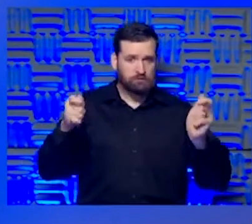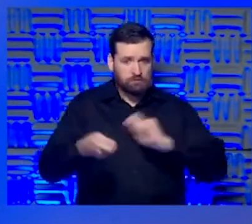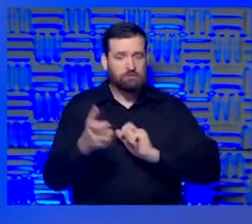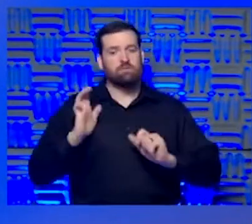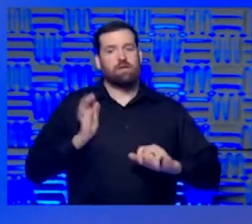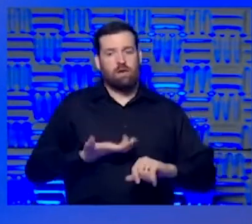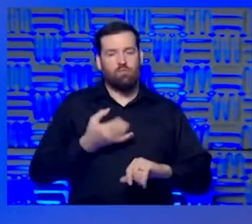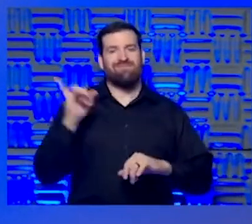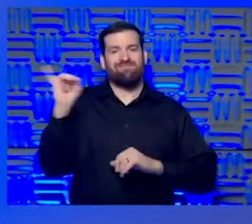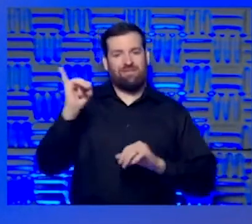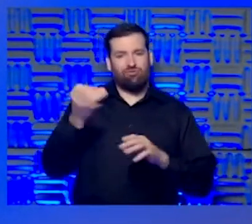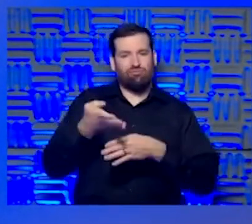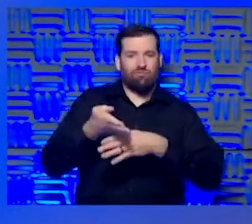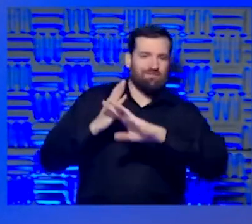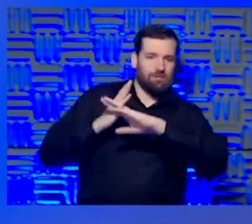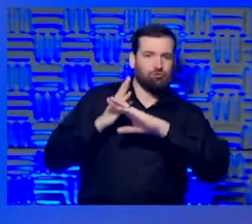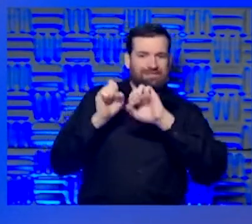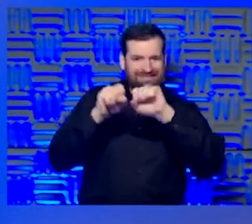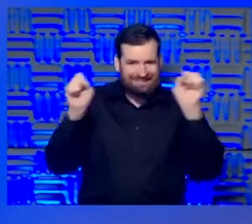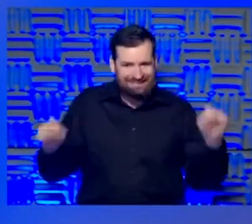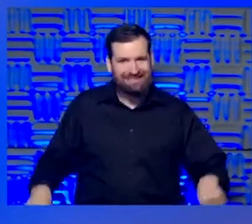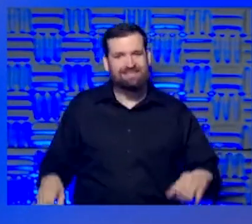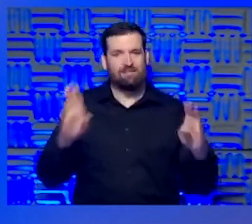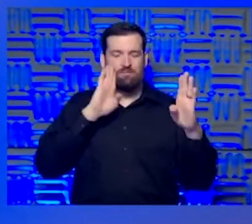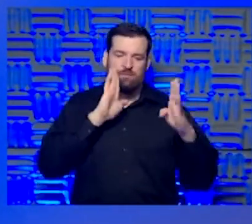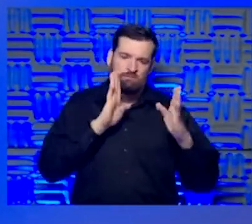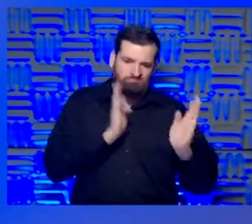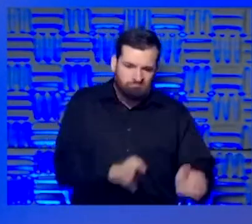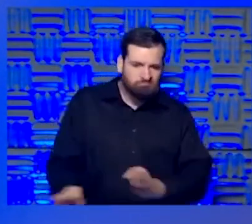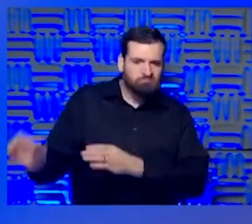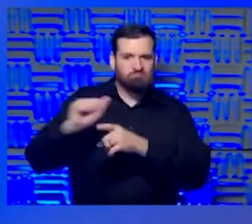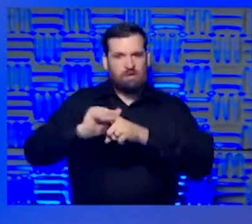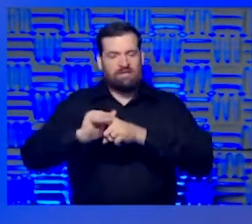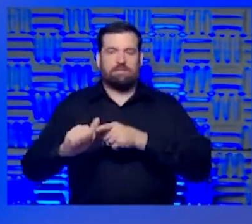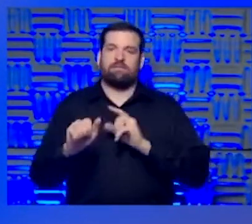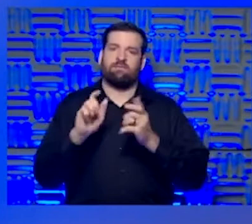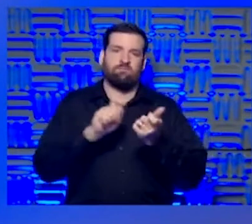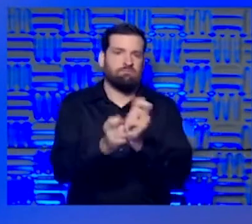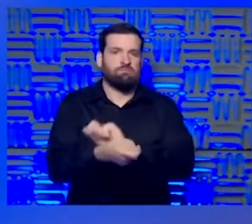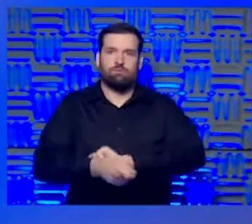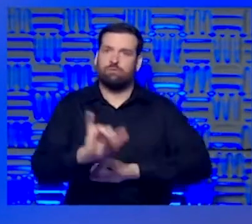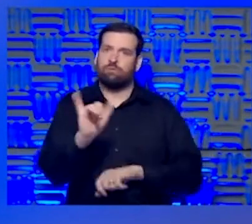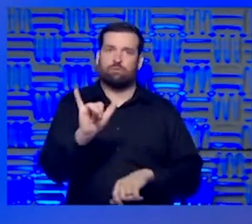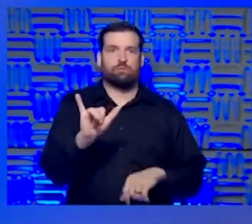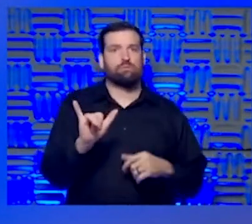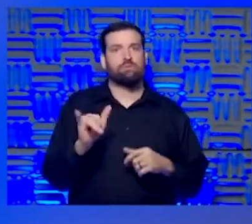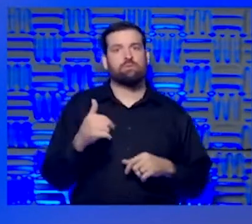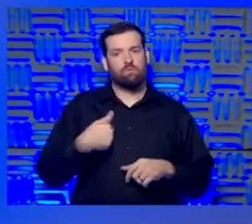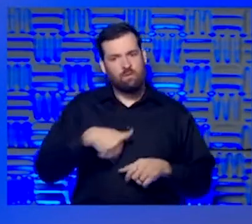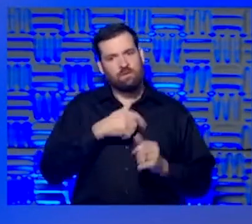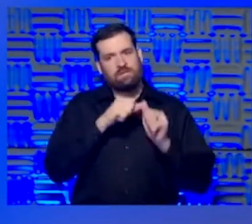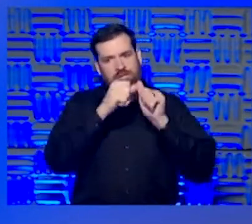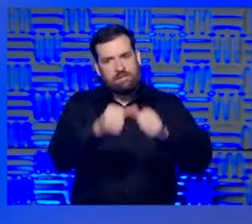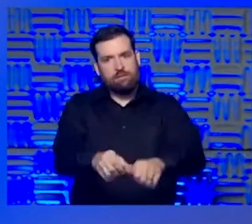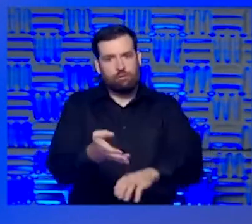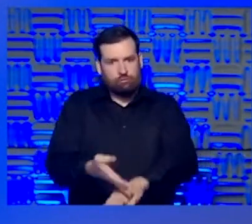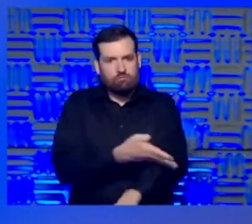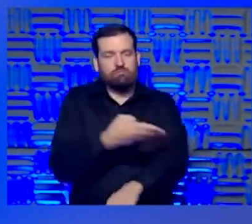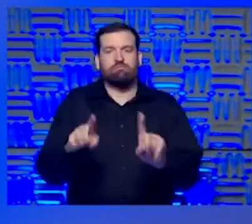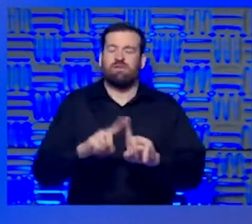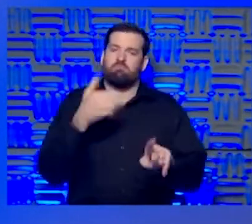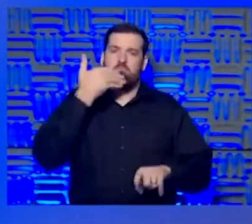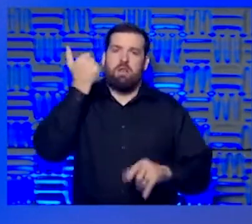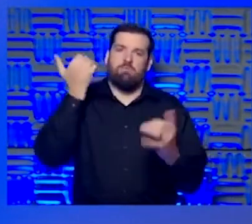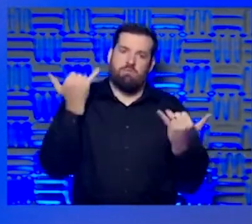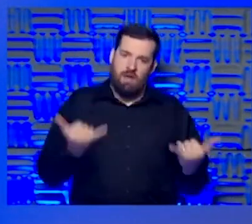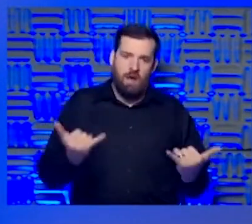prevention practices and systems have evolved as well. And so I think we continue to evolve those, but I think they are much better now, obviously, than